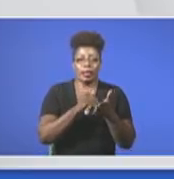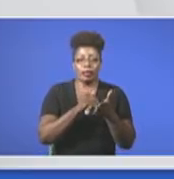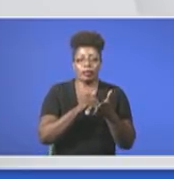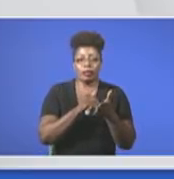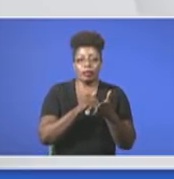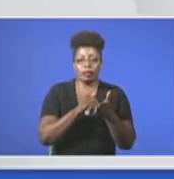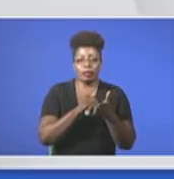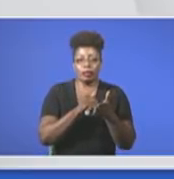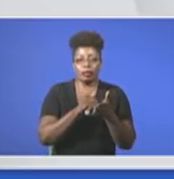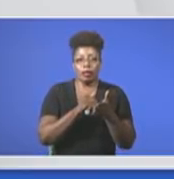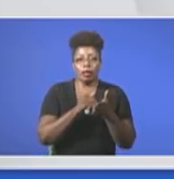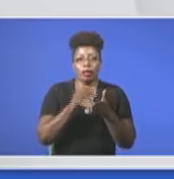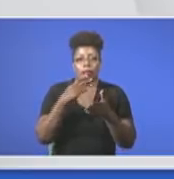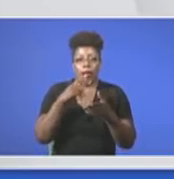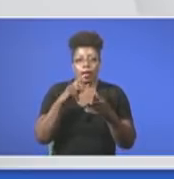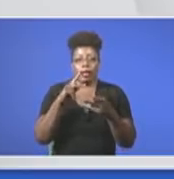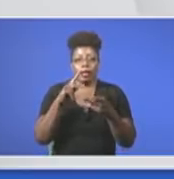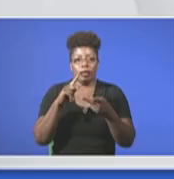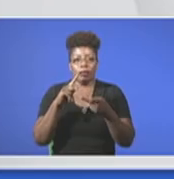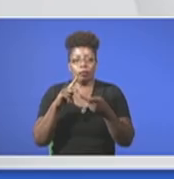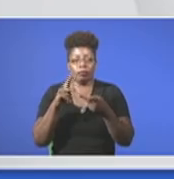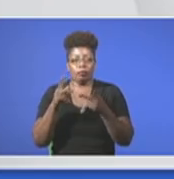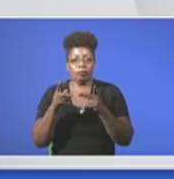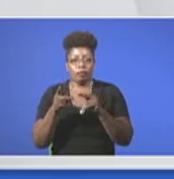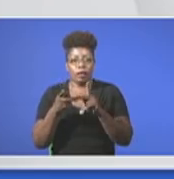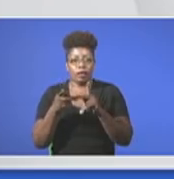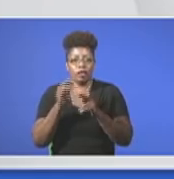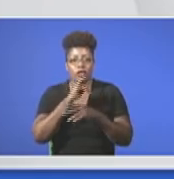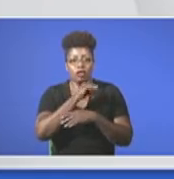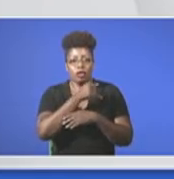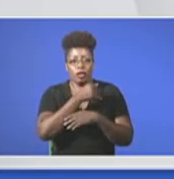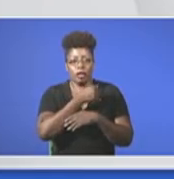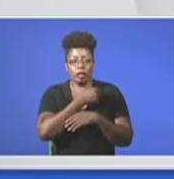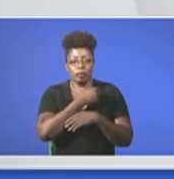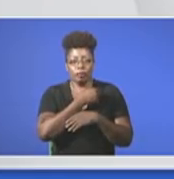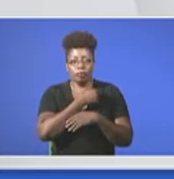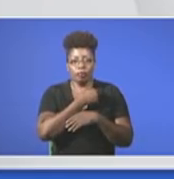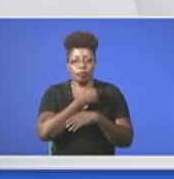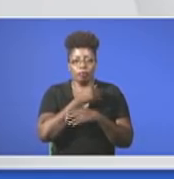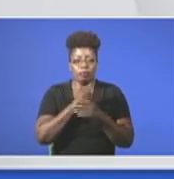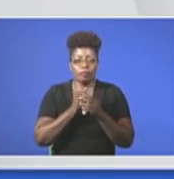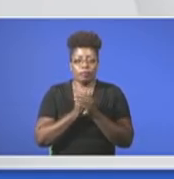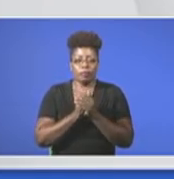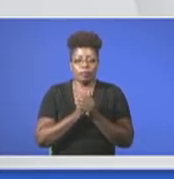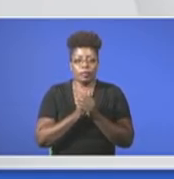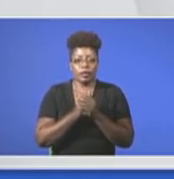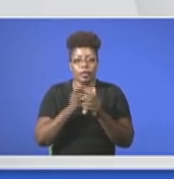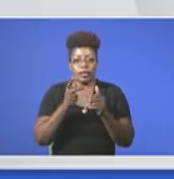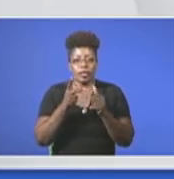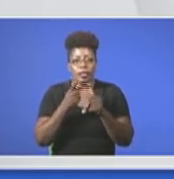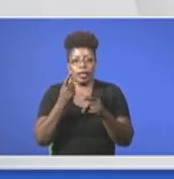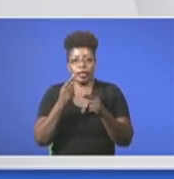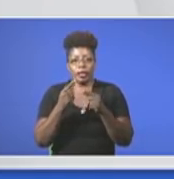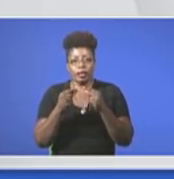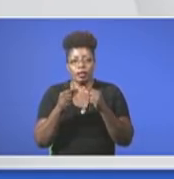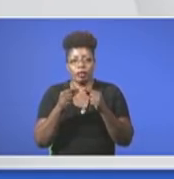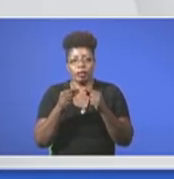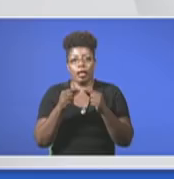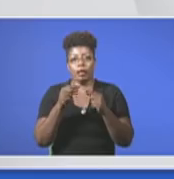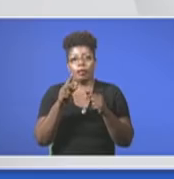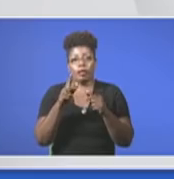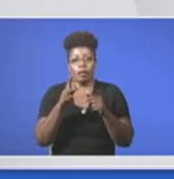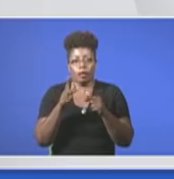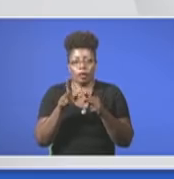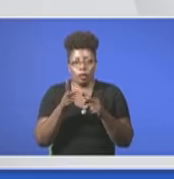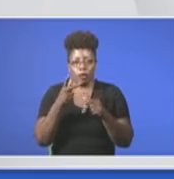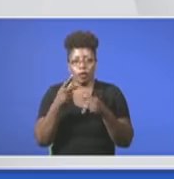first set, I had to get used to this game. Then the second set, I started to adjust during the second set. And the third set, I was able to pull it off.